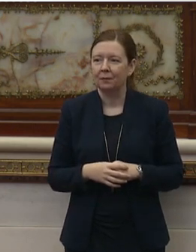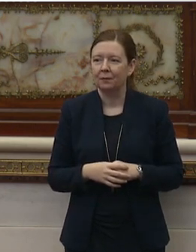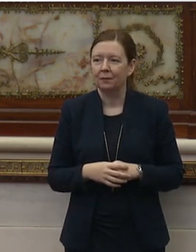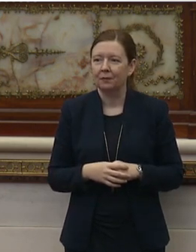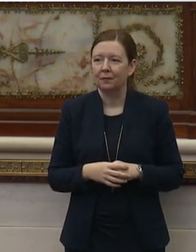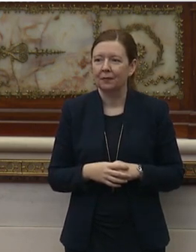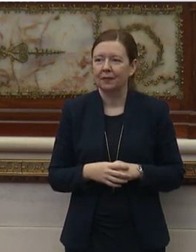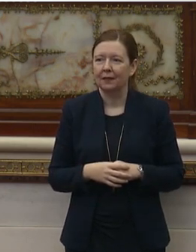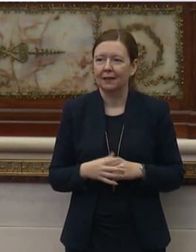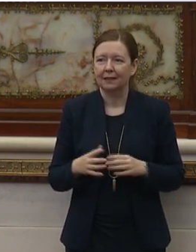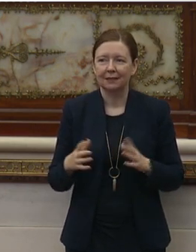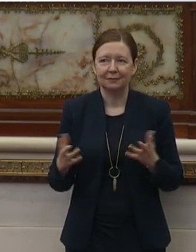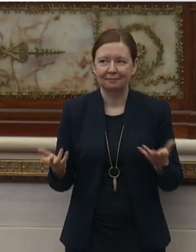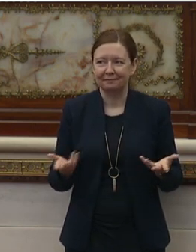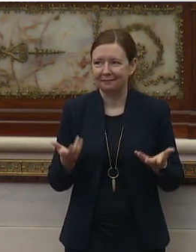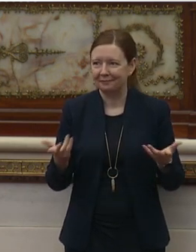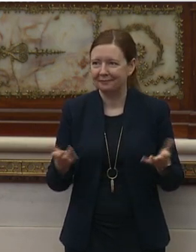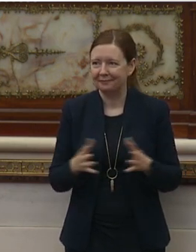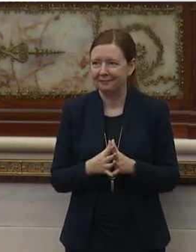Well, Mike, why don't you